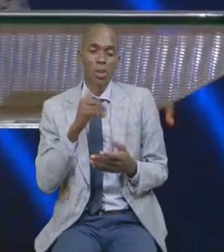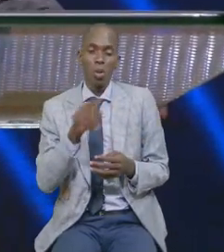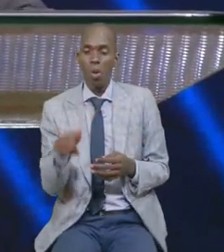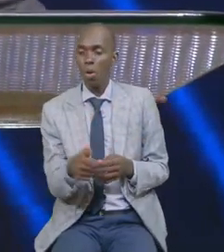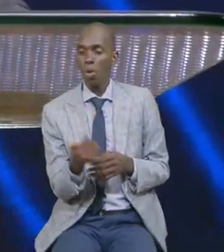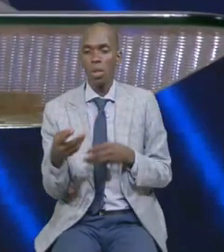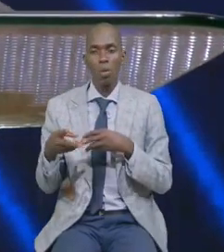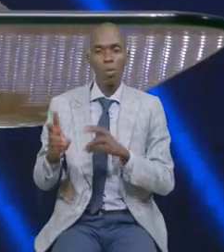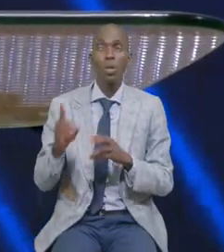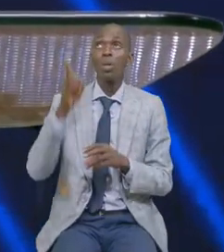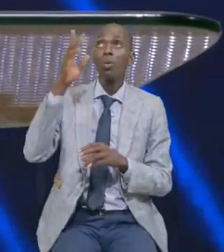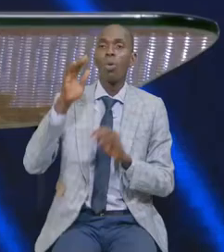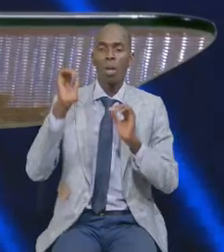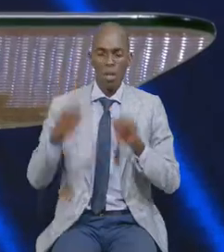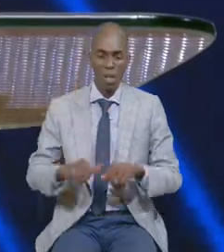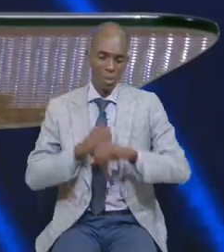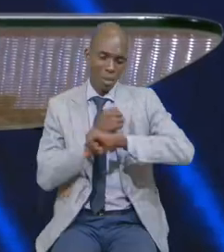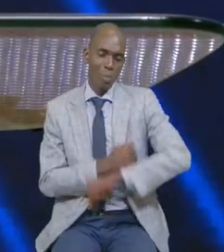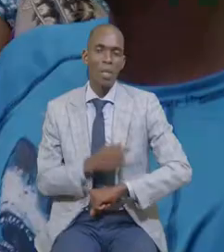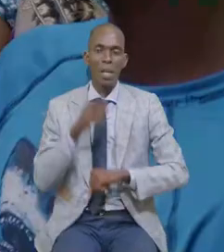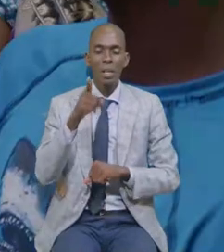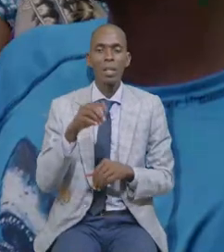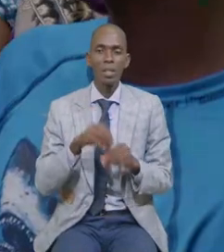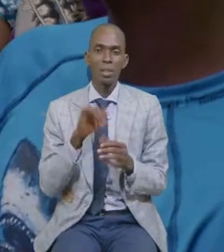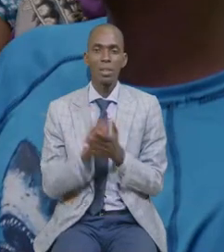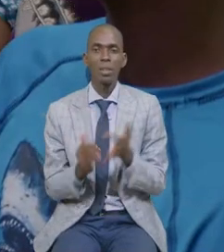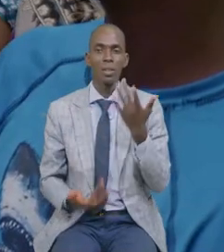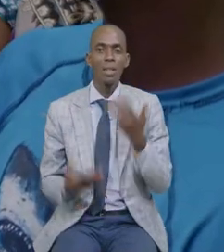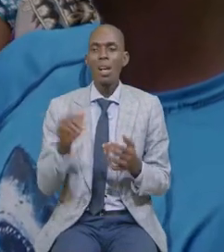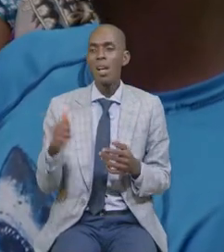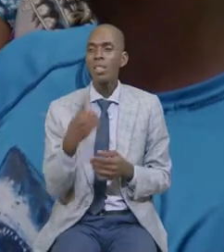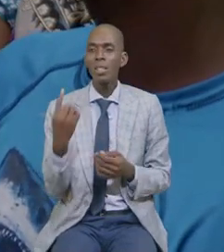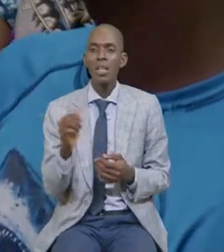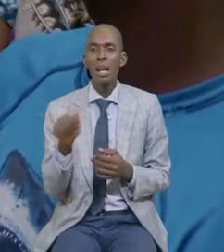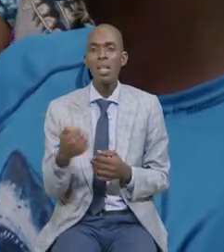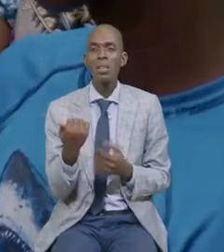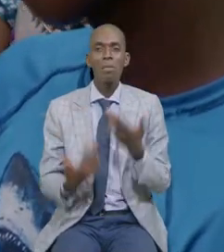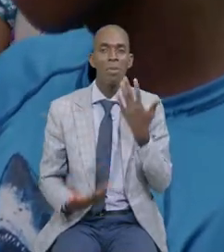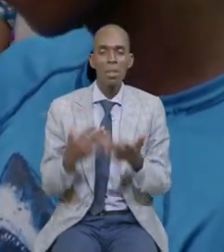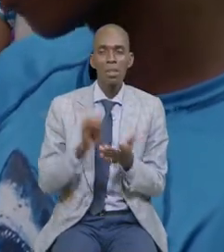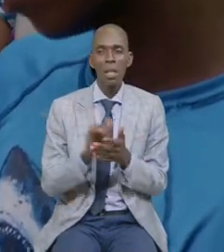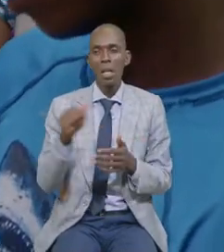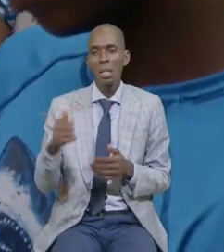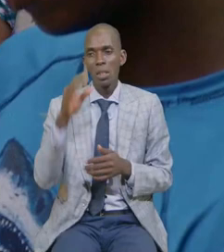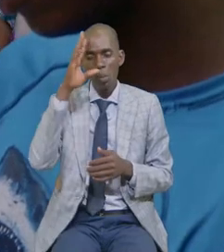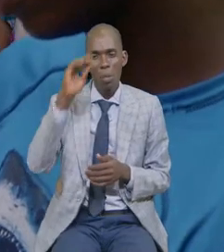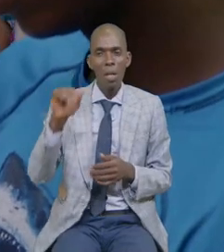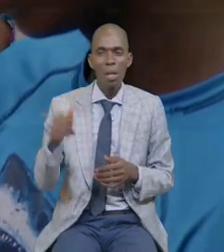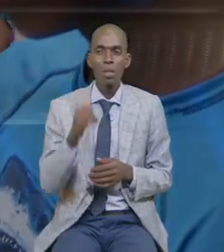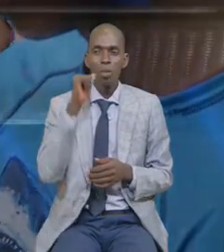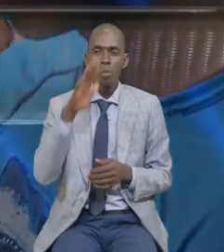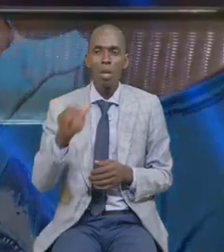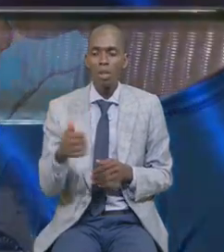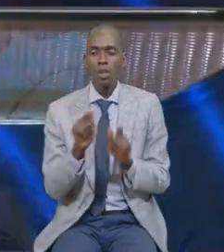can preserve you inside that fire. Any fire that any man, any woman, any group of people,